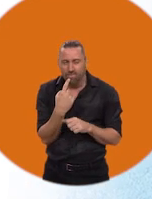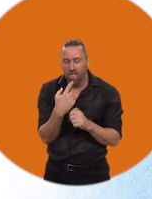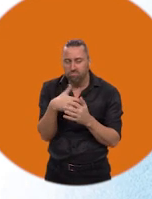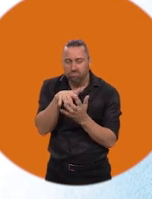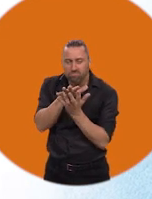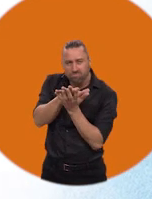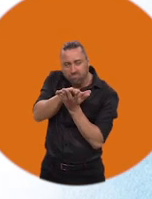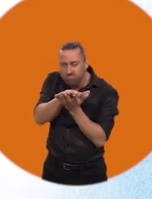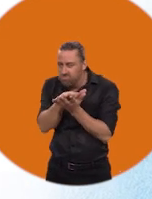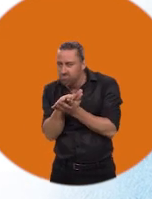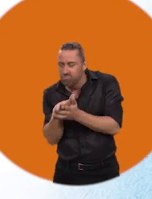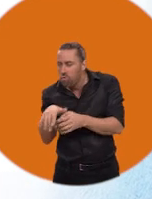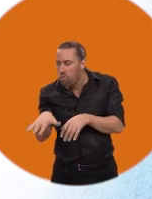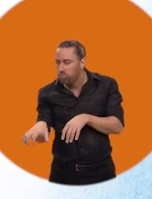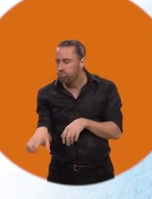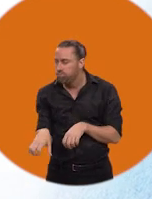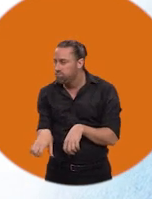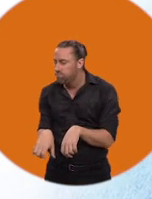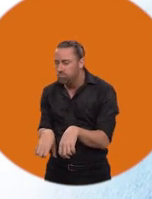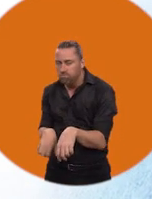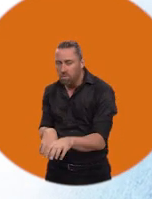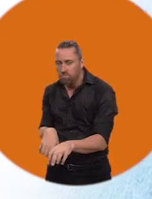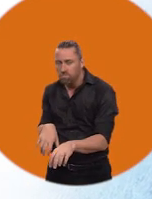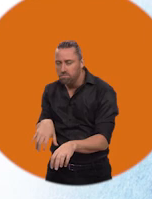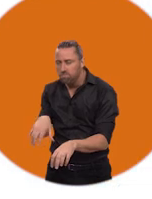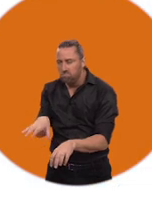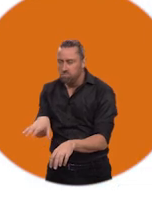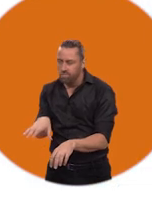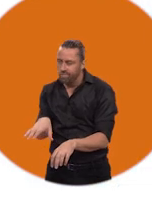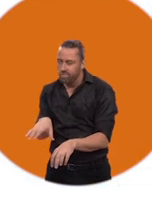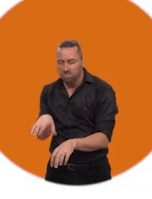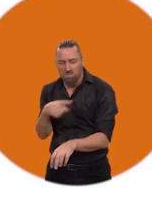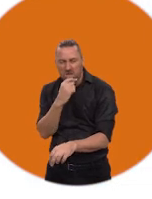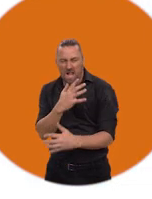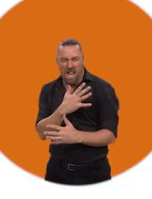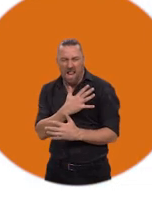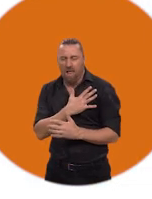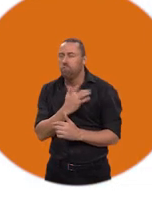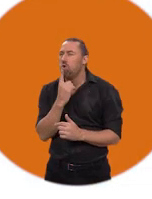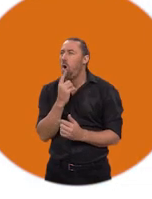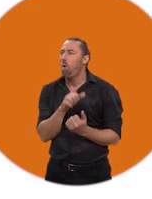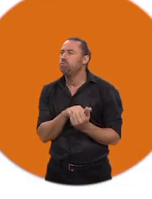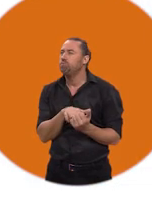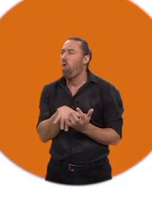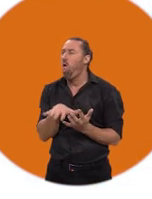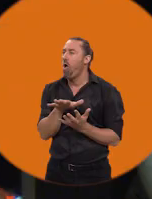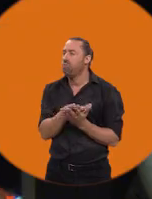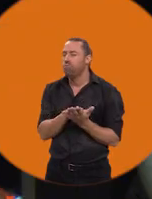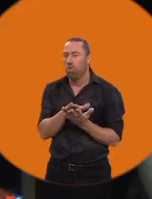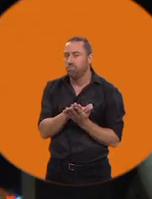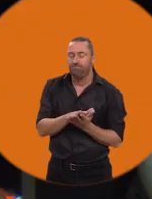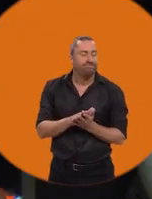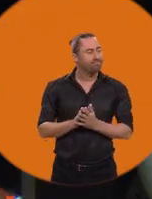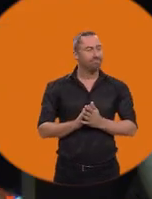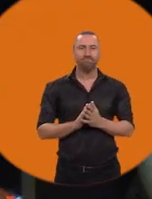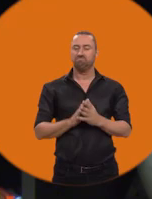thought, slinking off in the night. To munch on that chook would be such a delight. Next